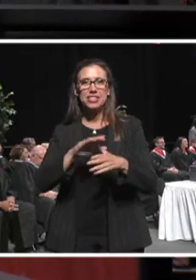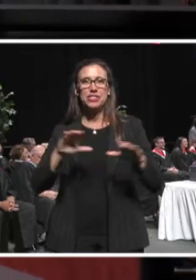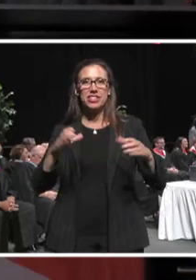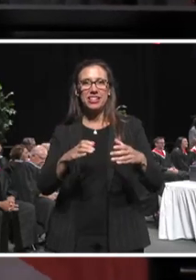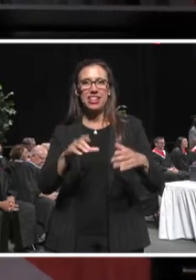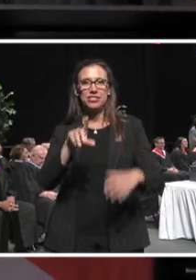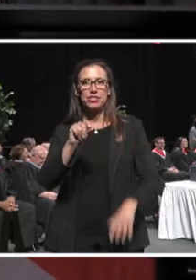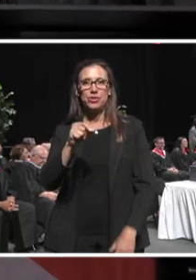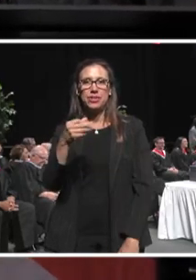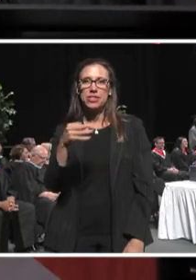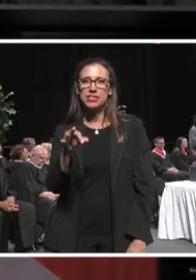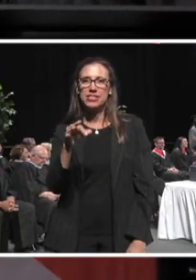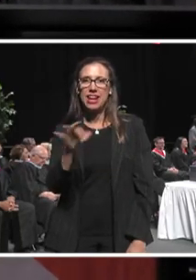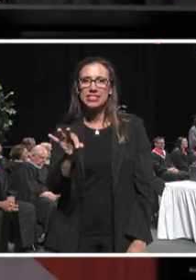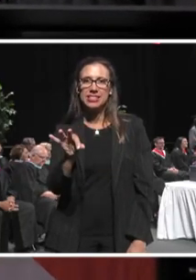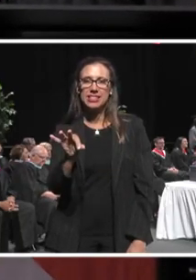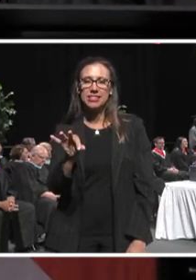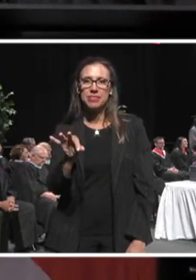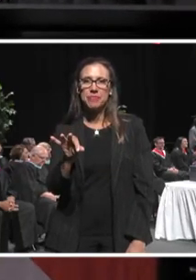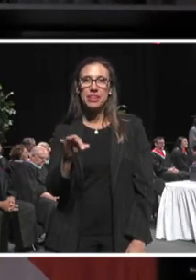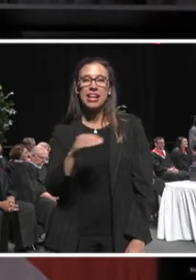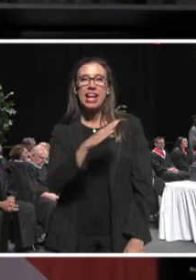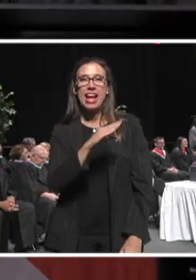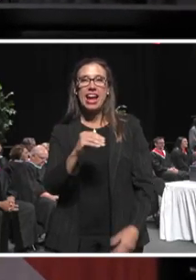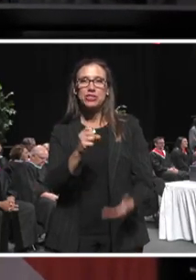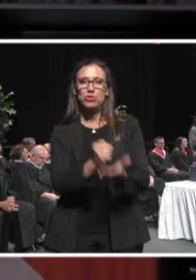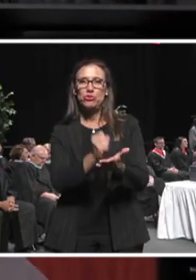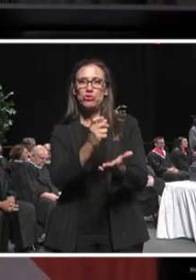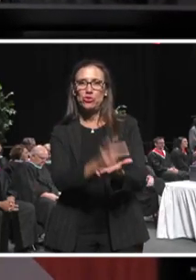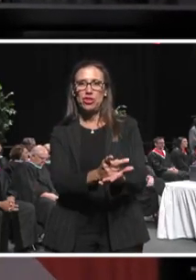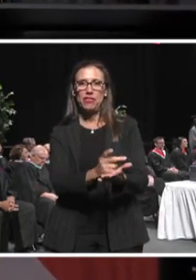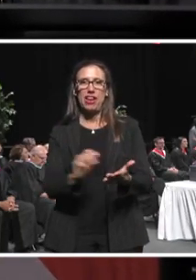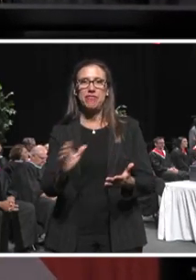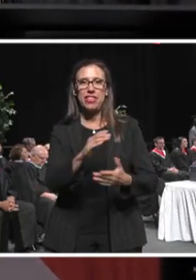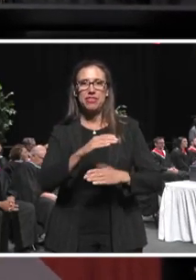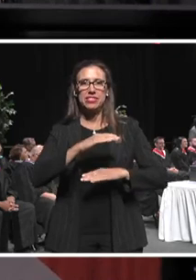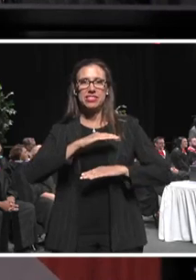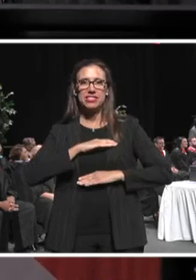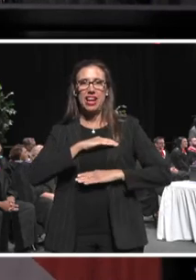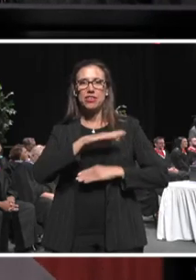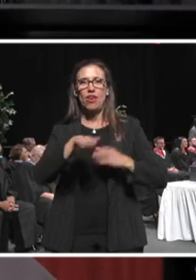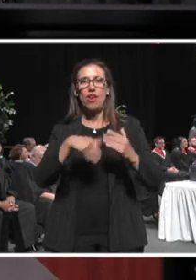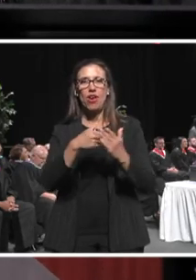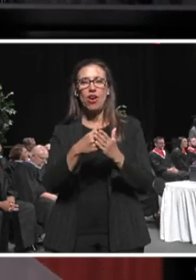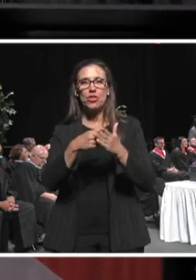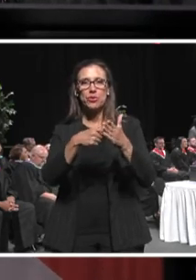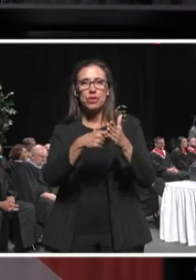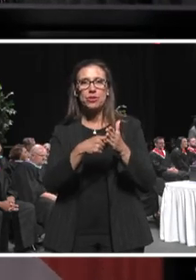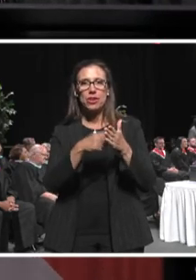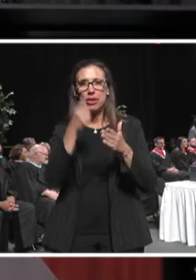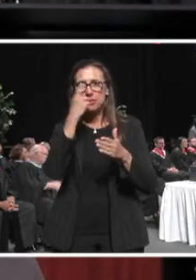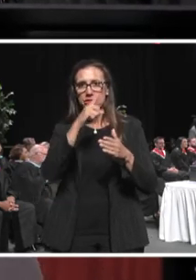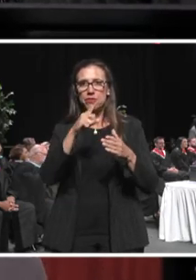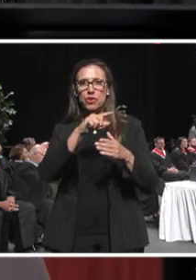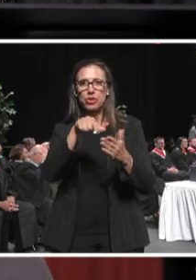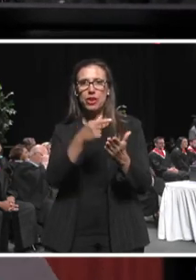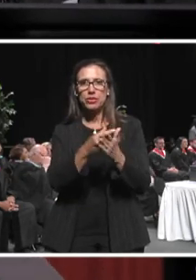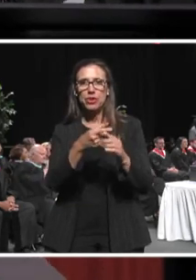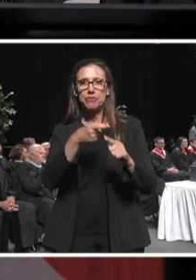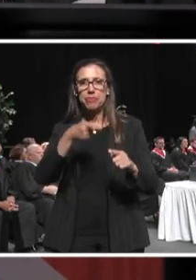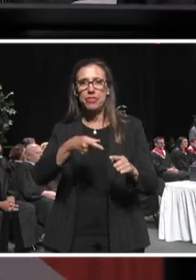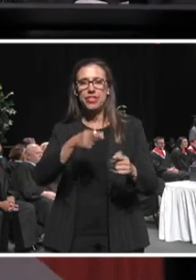Class of 2019 and to certify that they have fulfilled the necessary requirements for graduation from